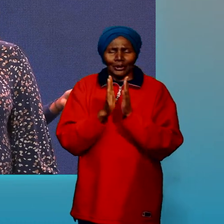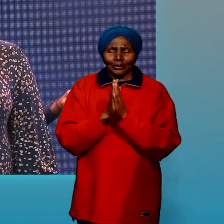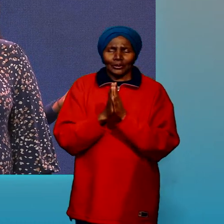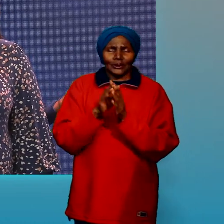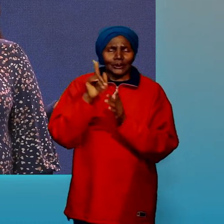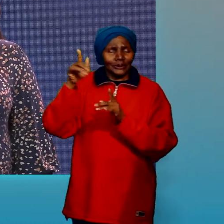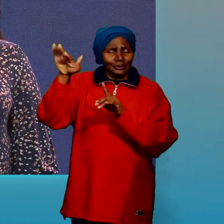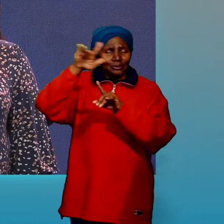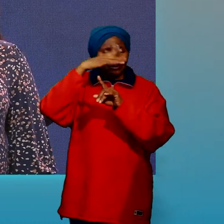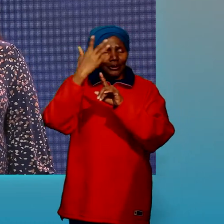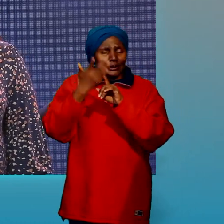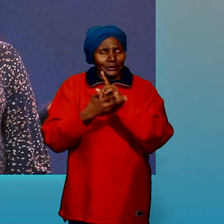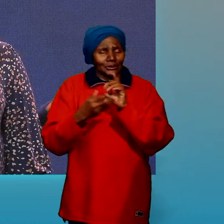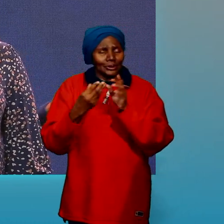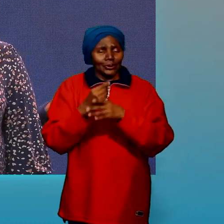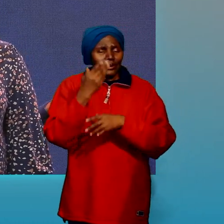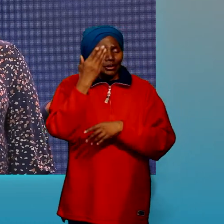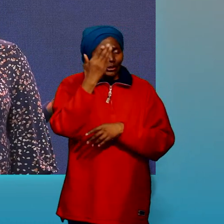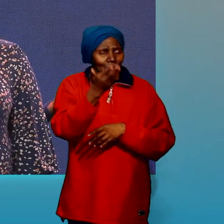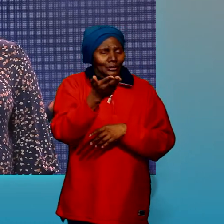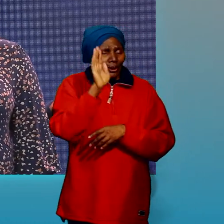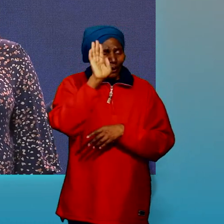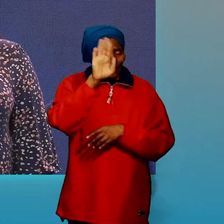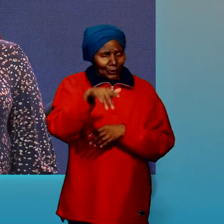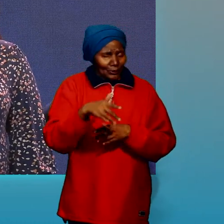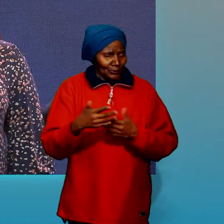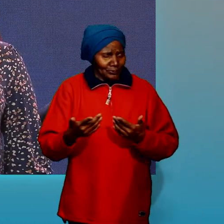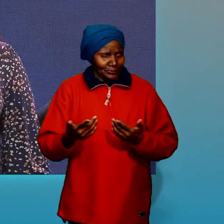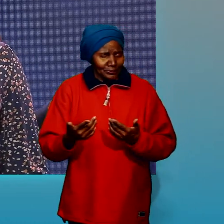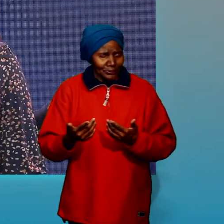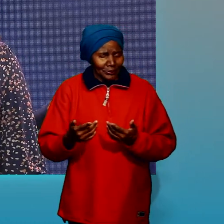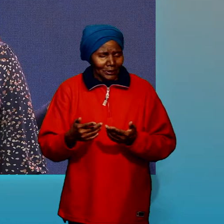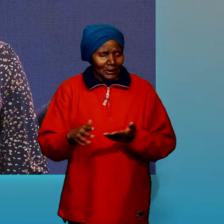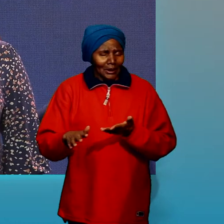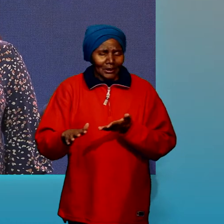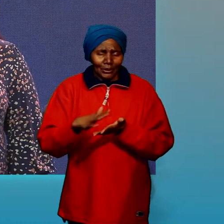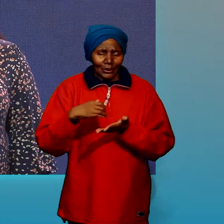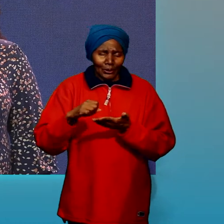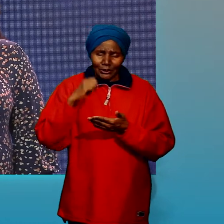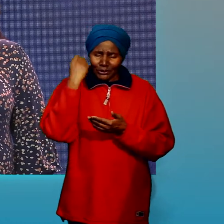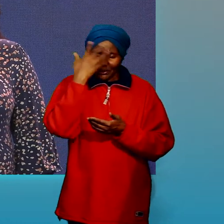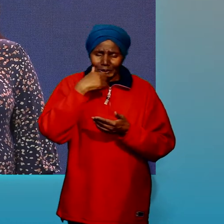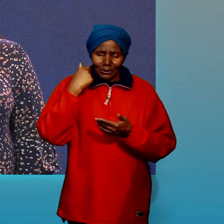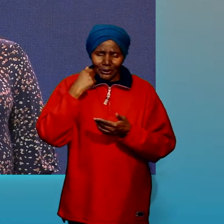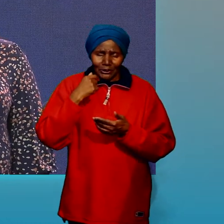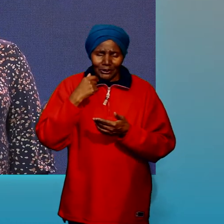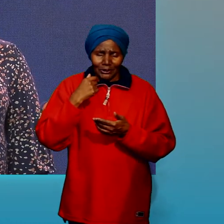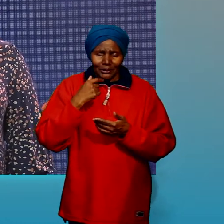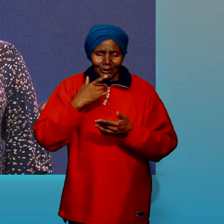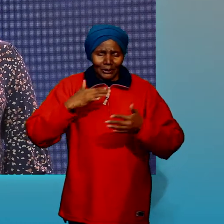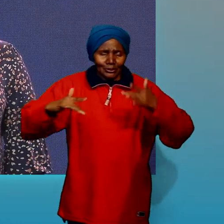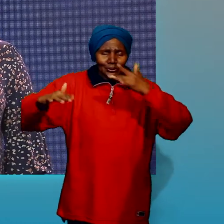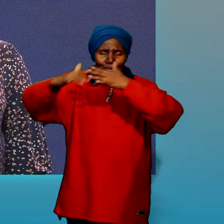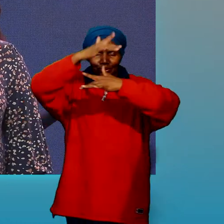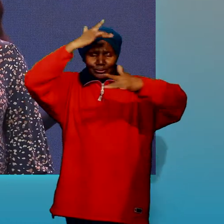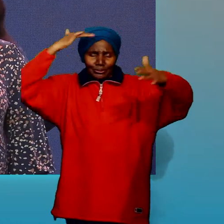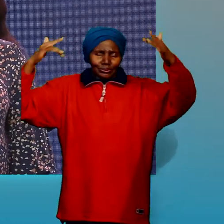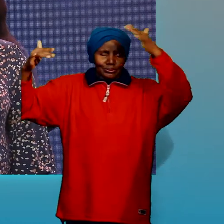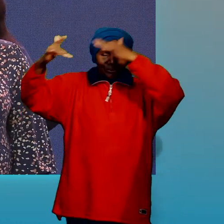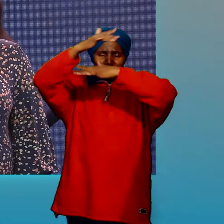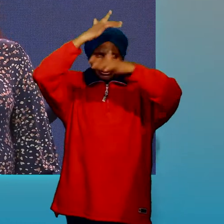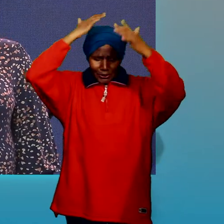there in your homes. I pray that the Spirit of God is moving upon you, that he's moving in